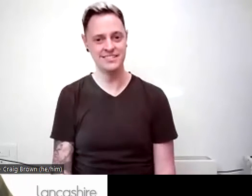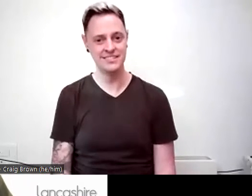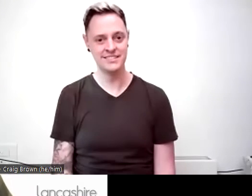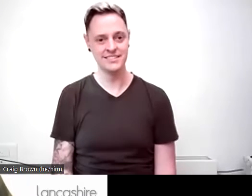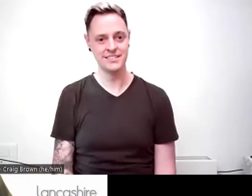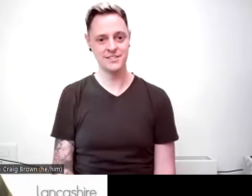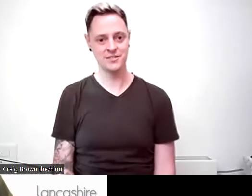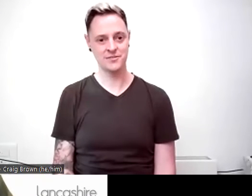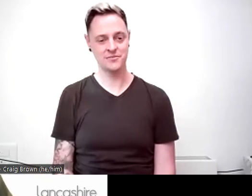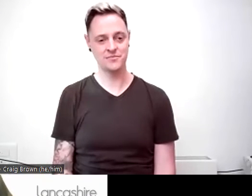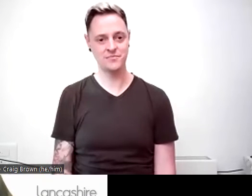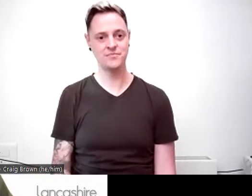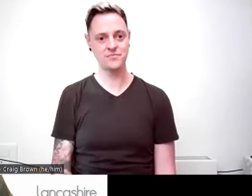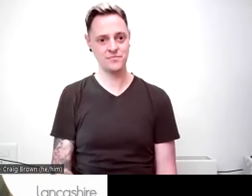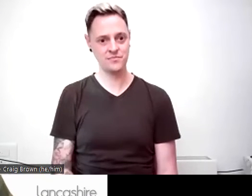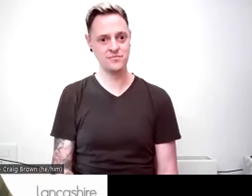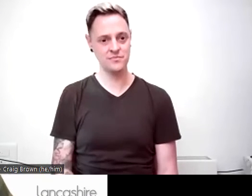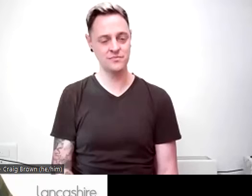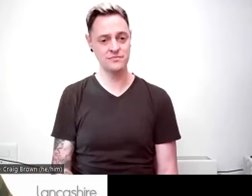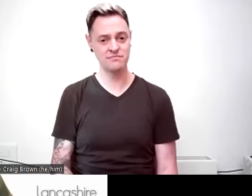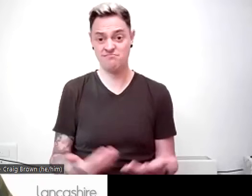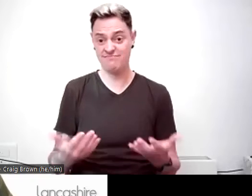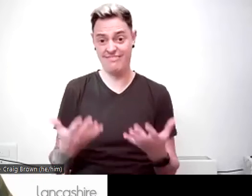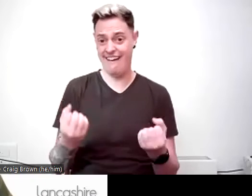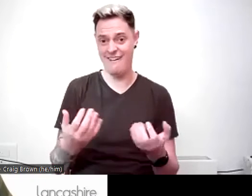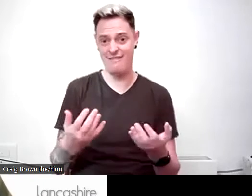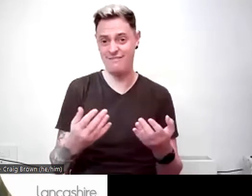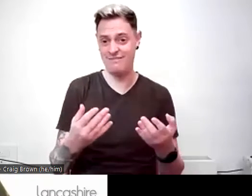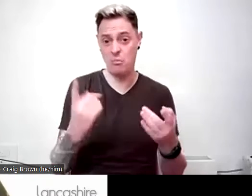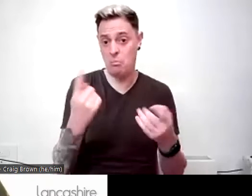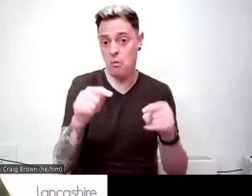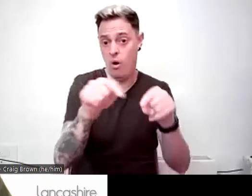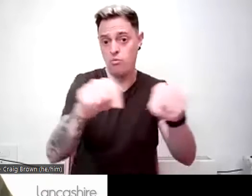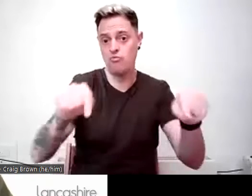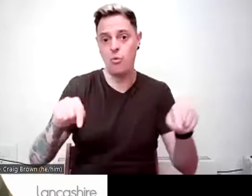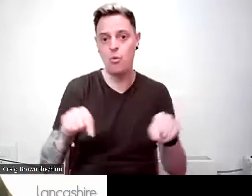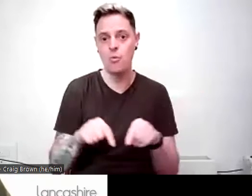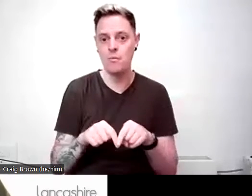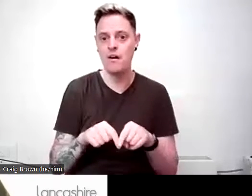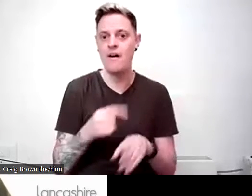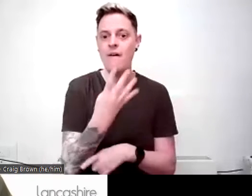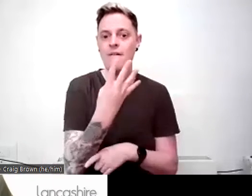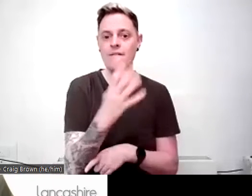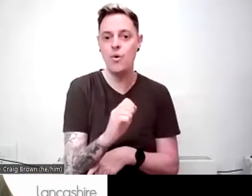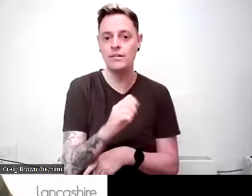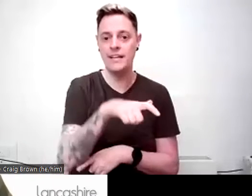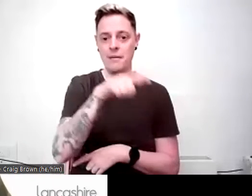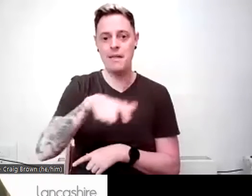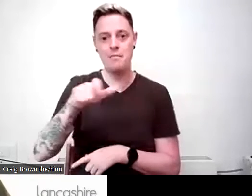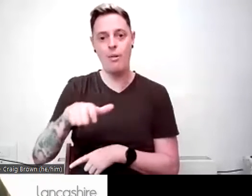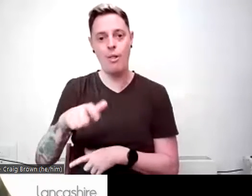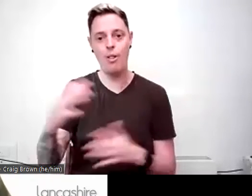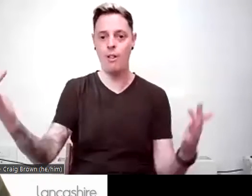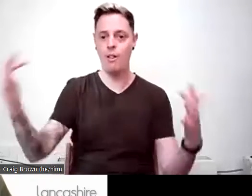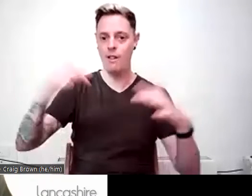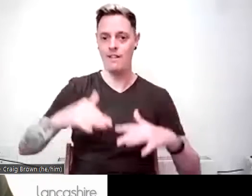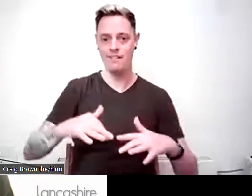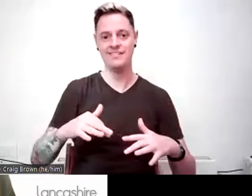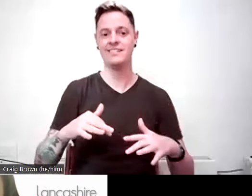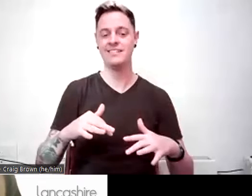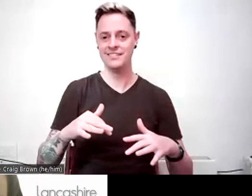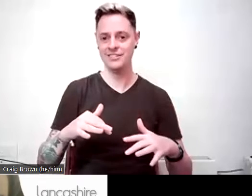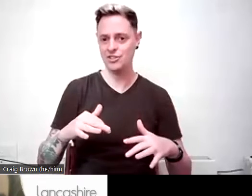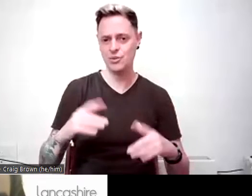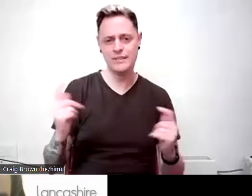And yeah, it was just like a room of 40 people who came together just to celebrate us, celebrate